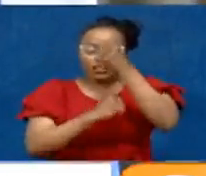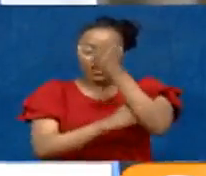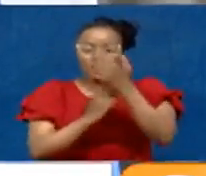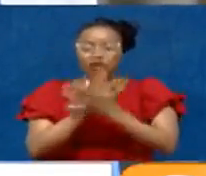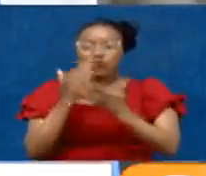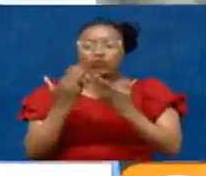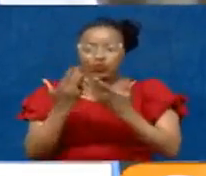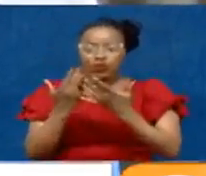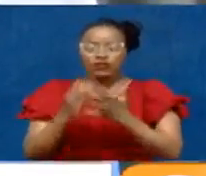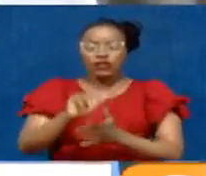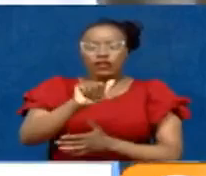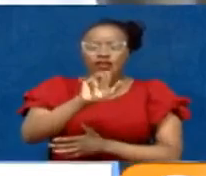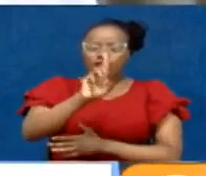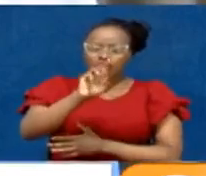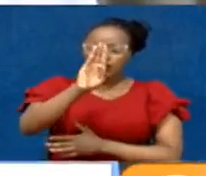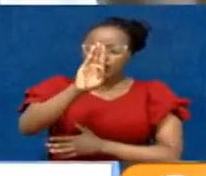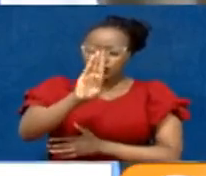benki ya ADB.